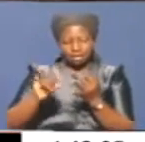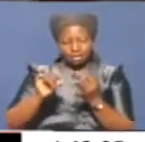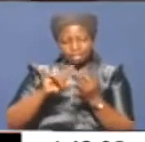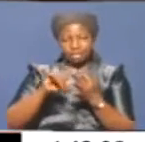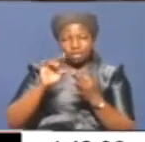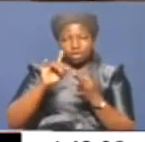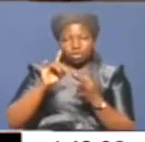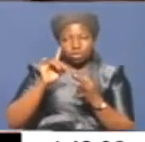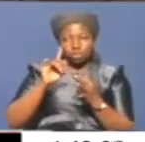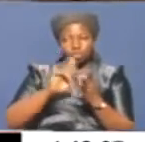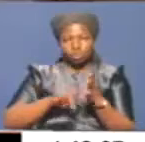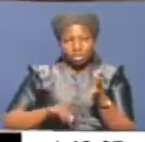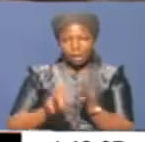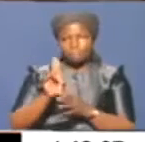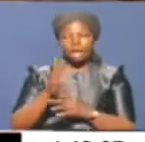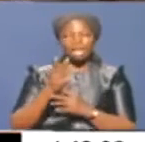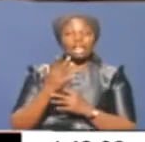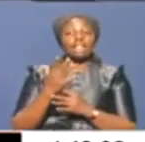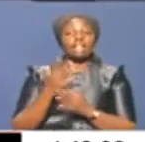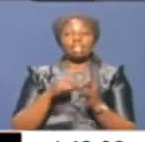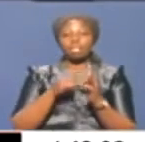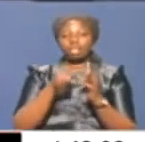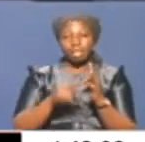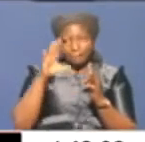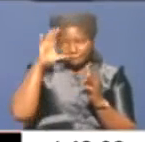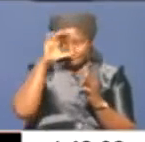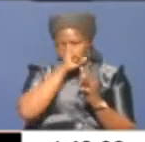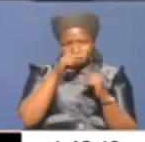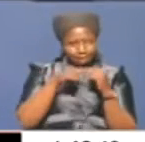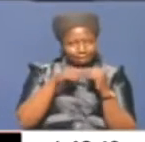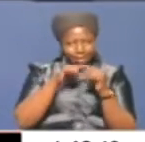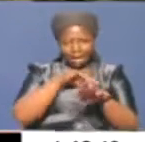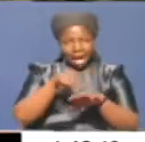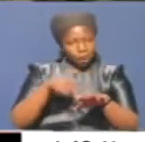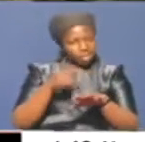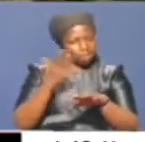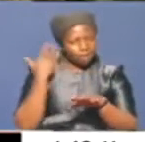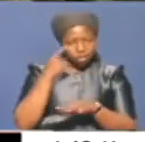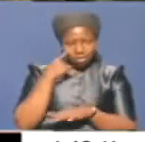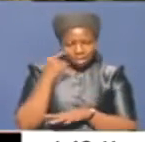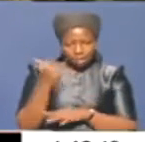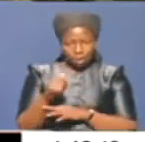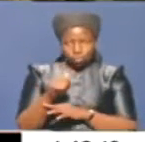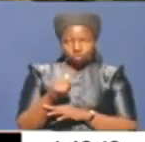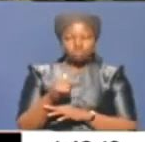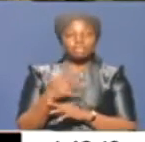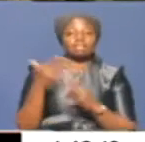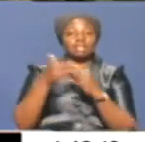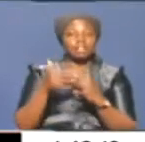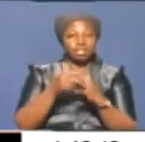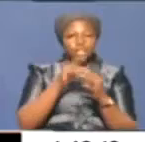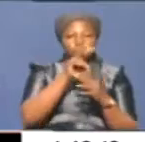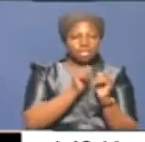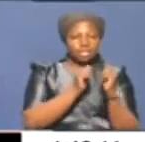An outage of this scale for such a long time is rare. A disruption in 2019 left Facebook and other